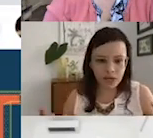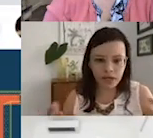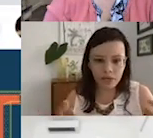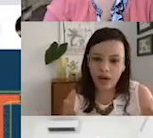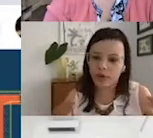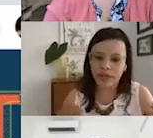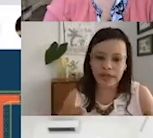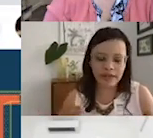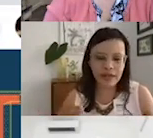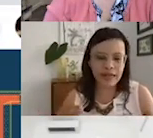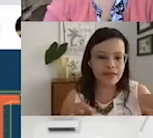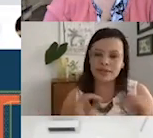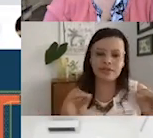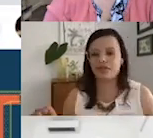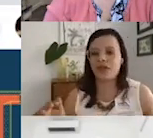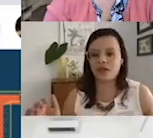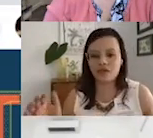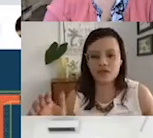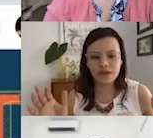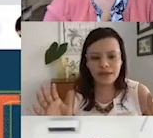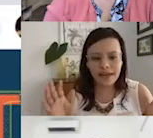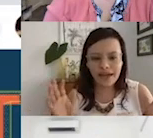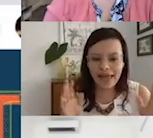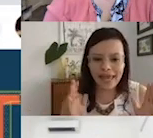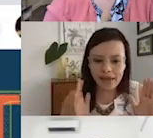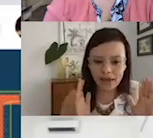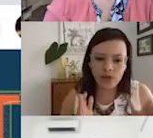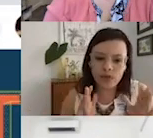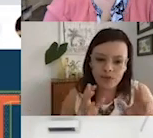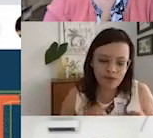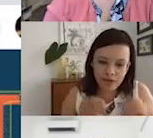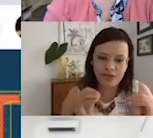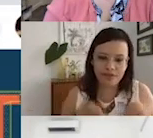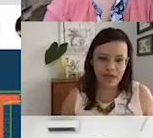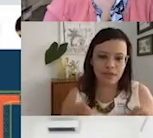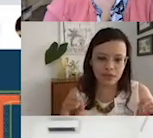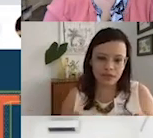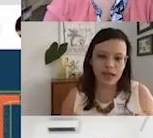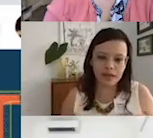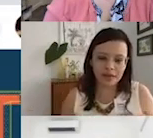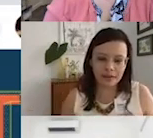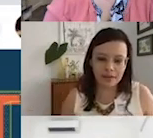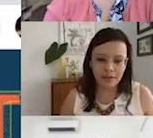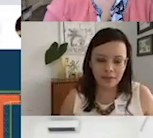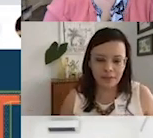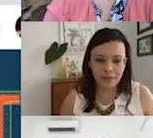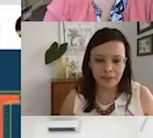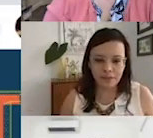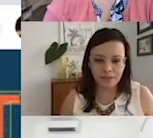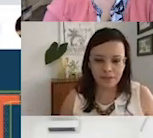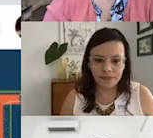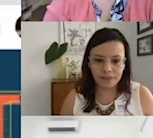to start. What would be, in just a few seconds, a good first step to take?